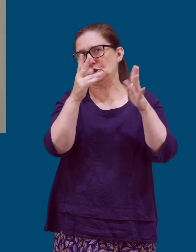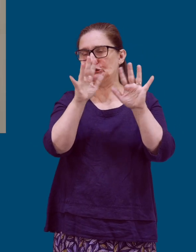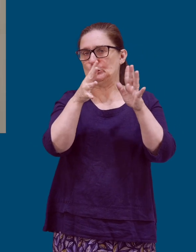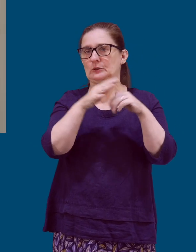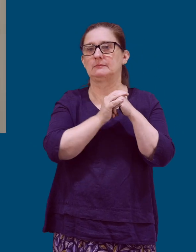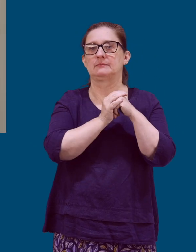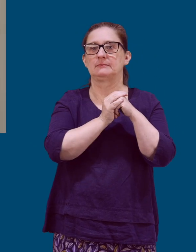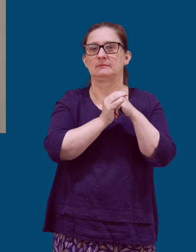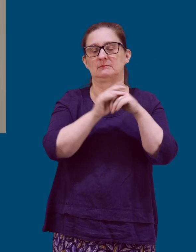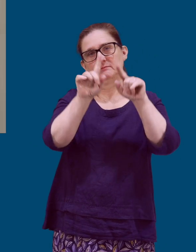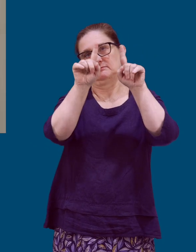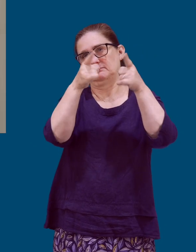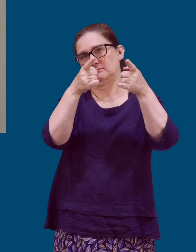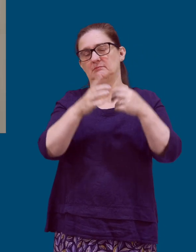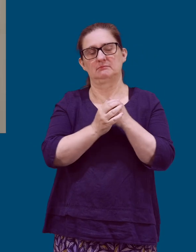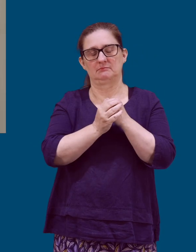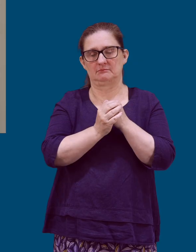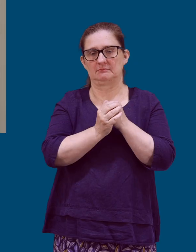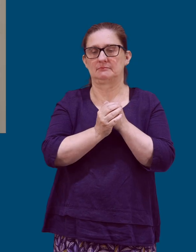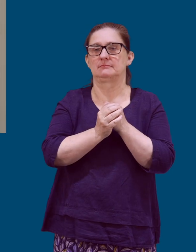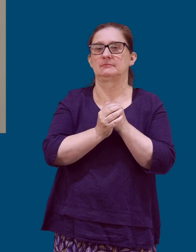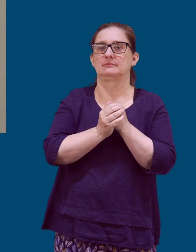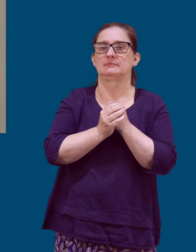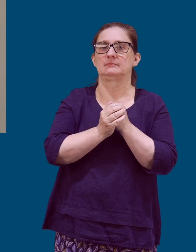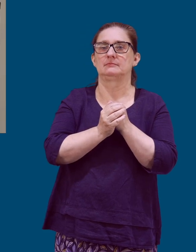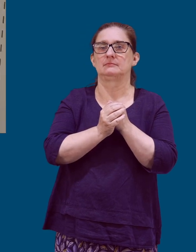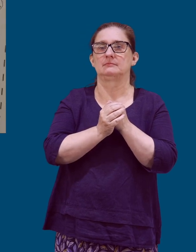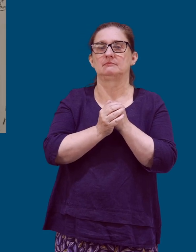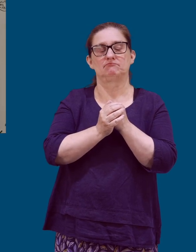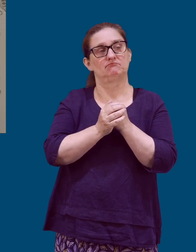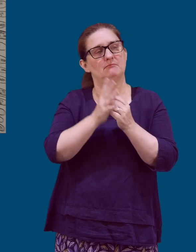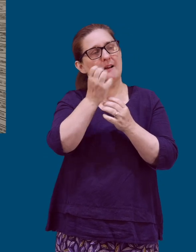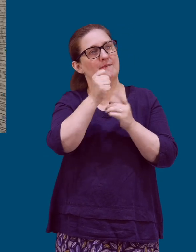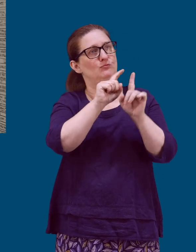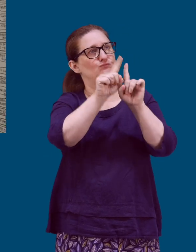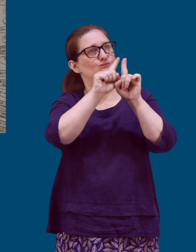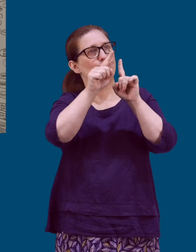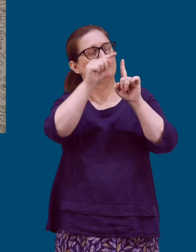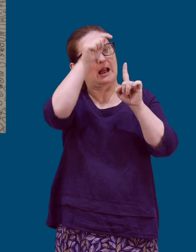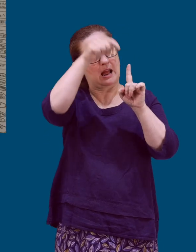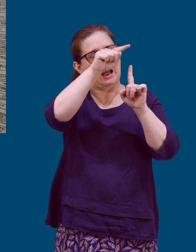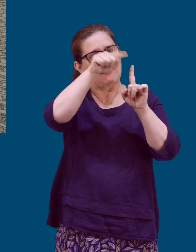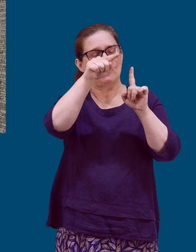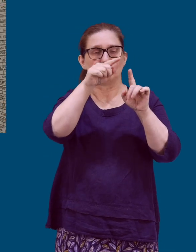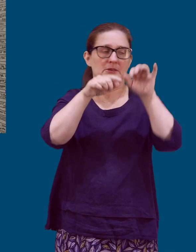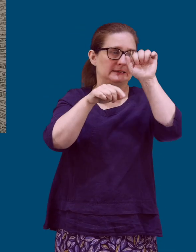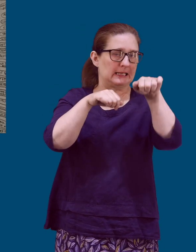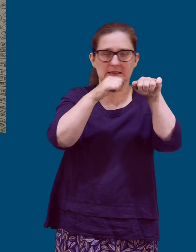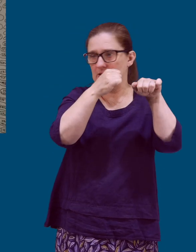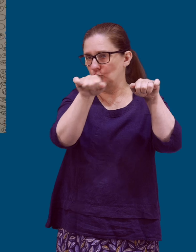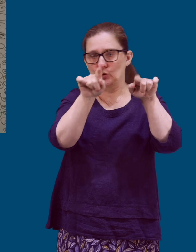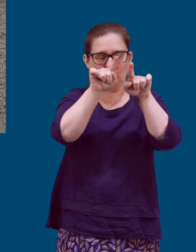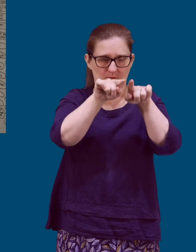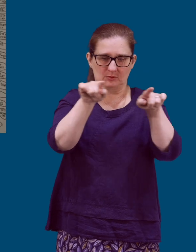it in parentheses, like a note to self. The diagram is full of scrawling arrows for the yes or no answers that